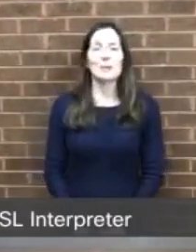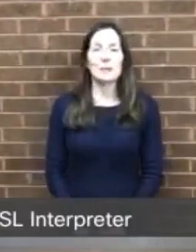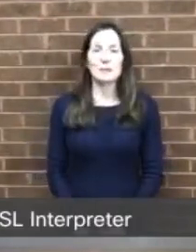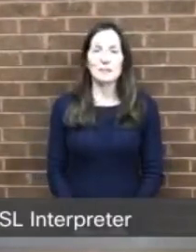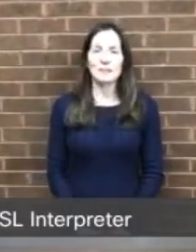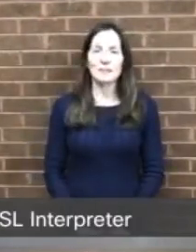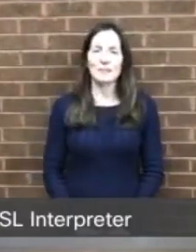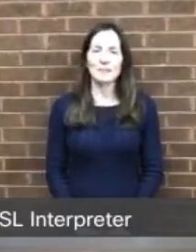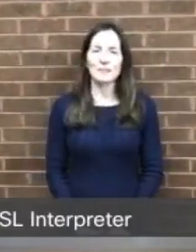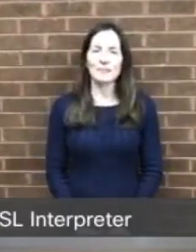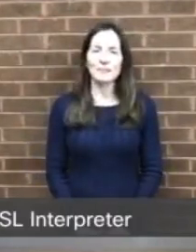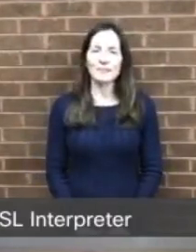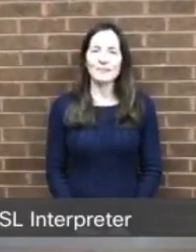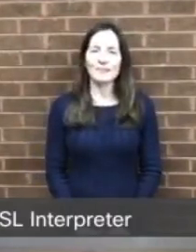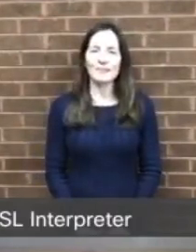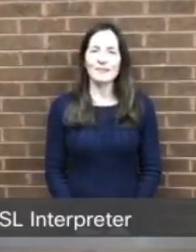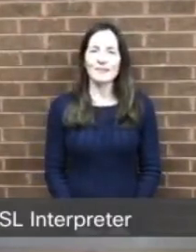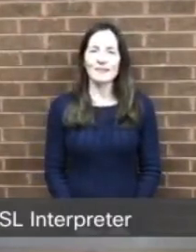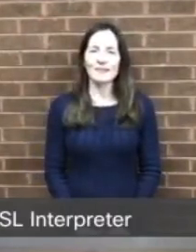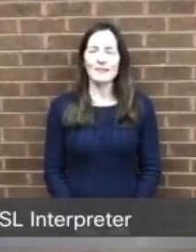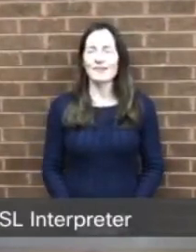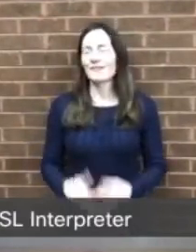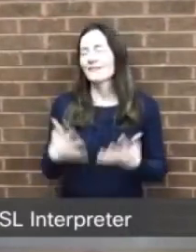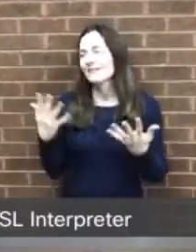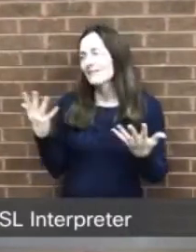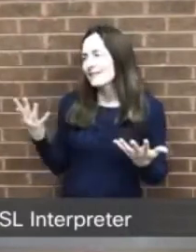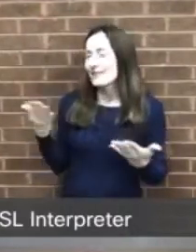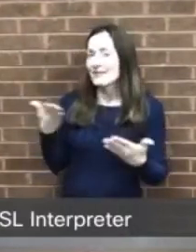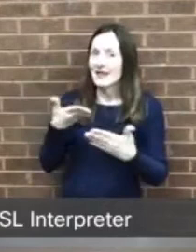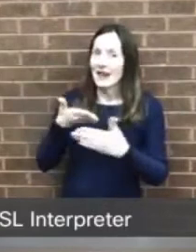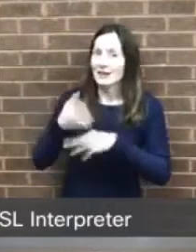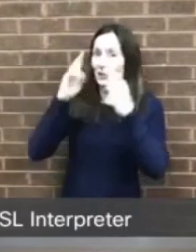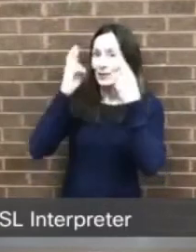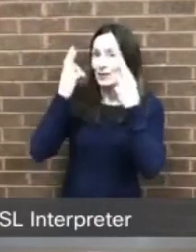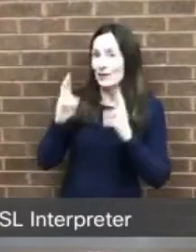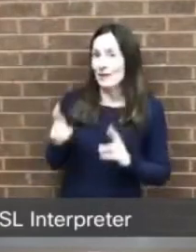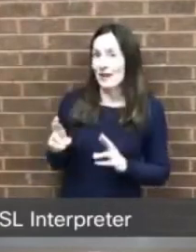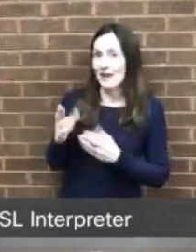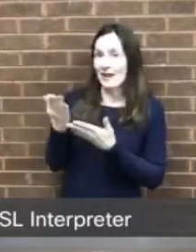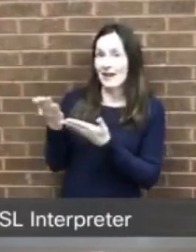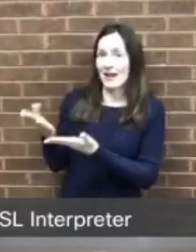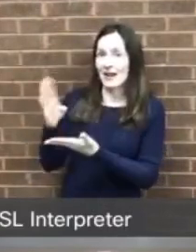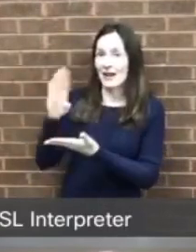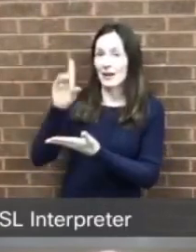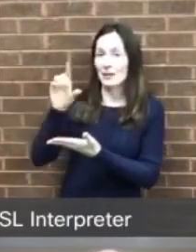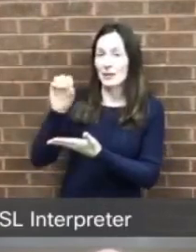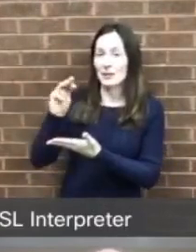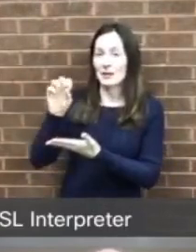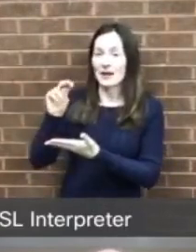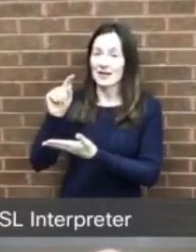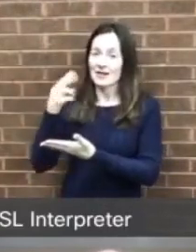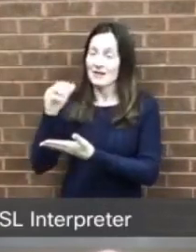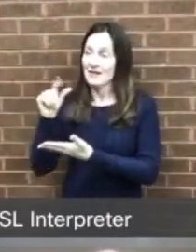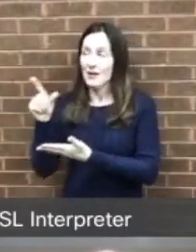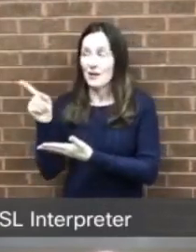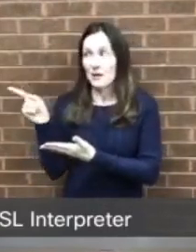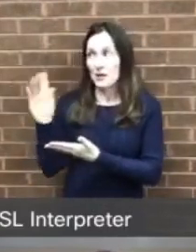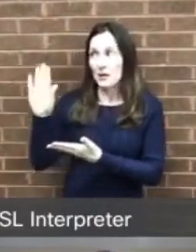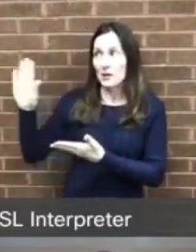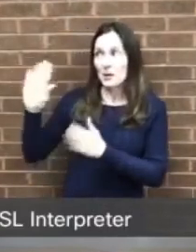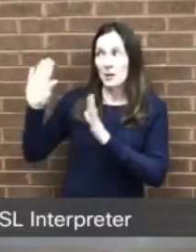After Rabbi Blumenthal's wonderful words, I actually would, with your permission, Rabbi Fuller, like to switch